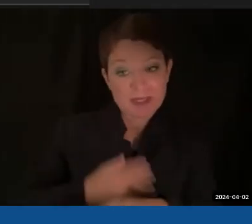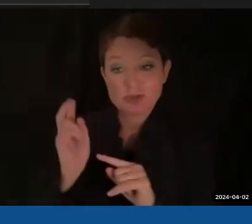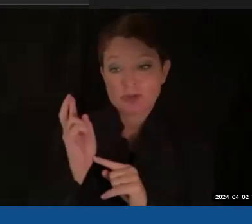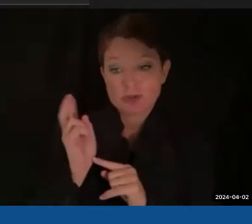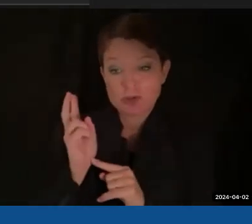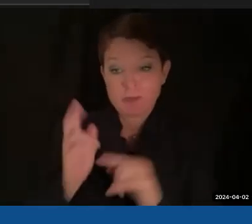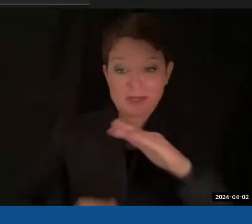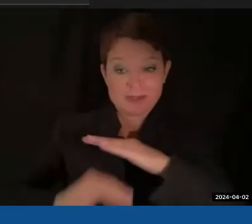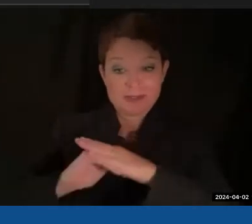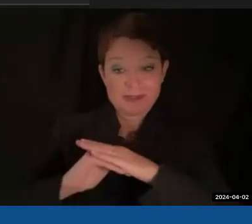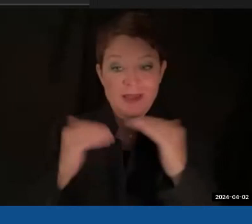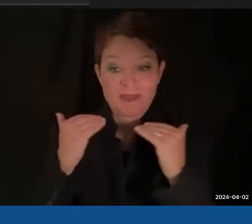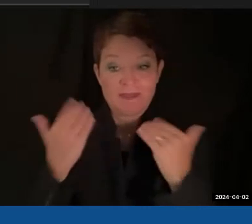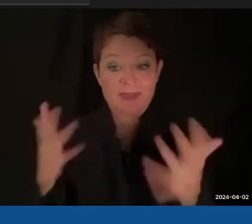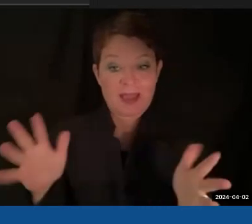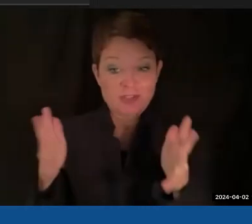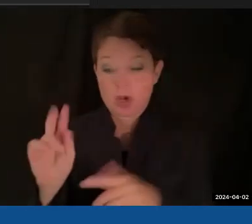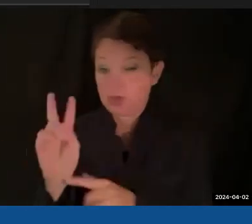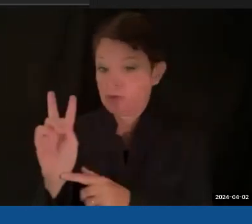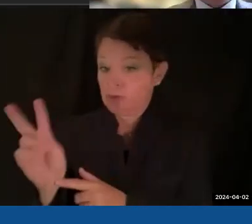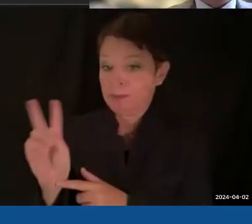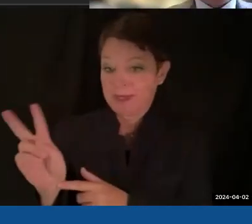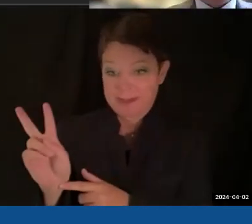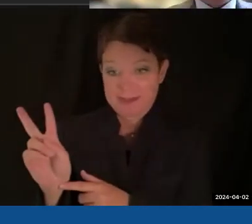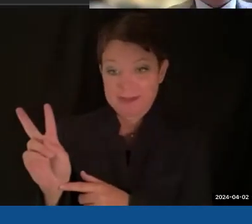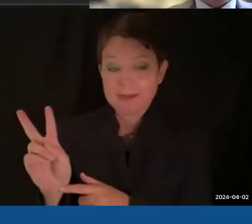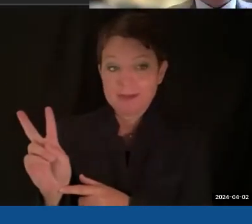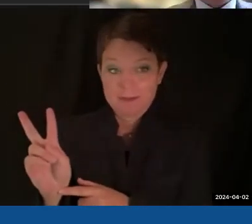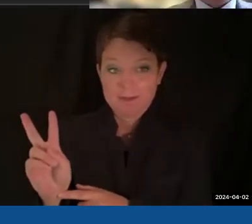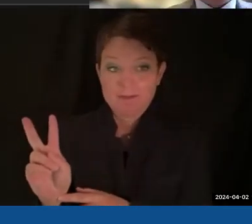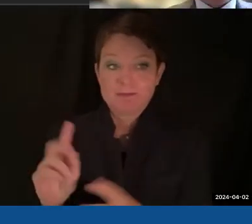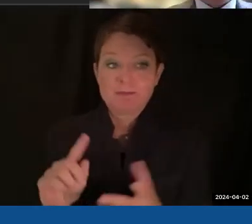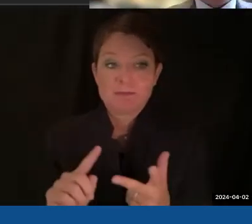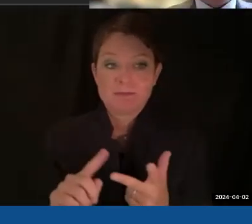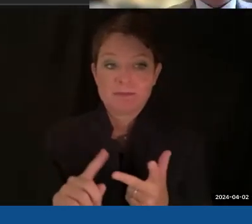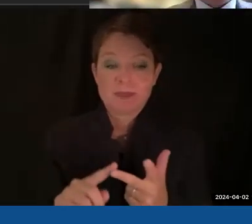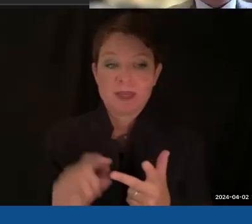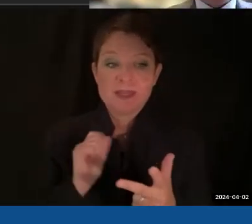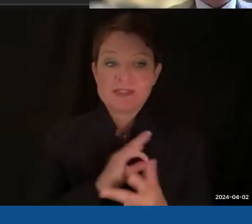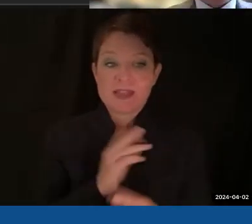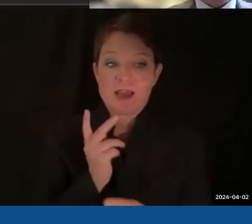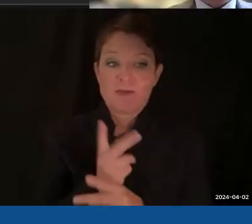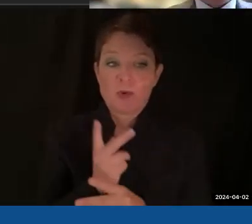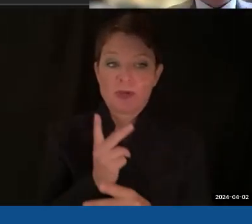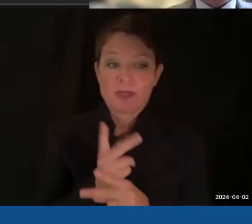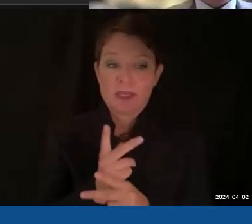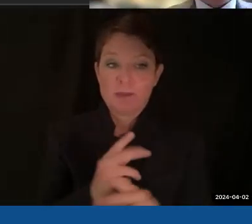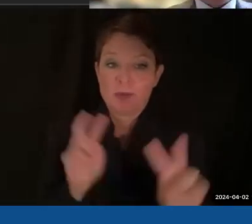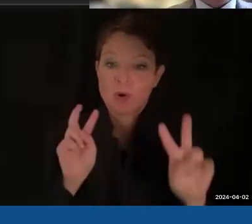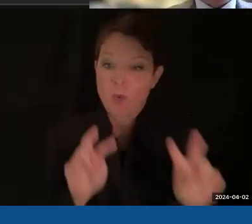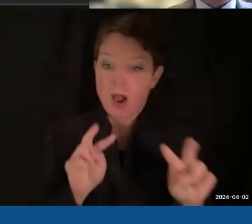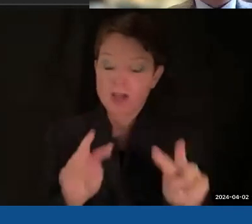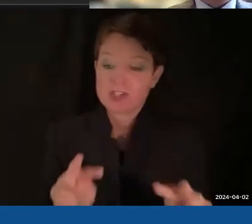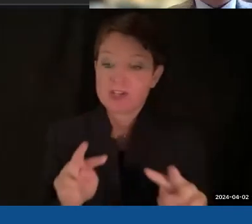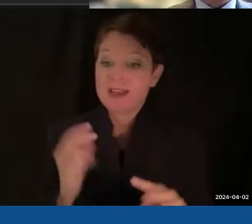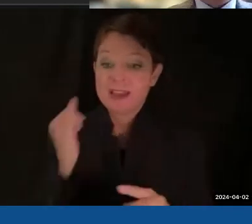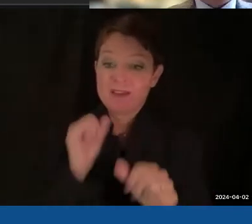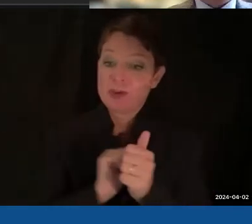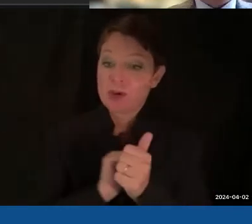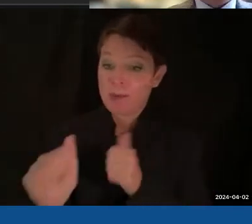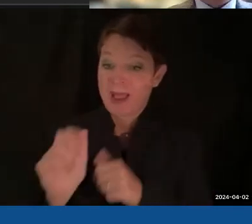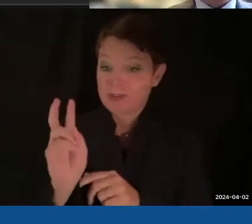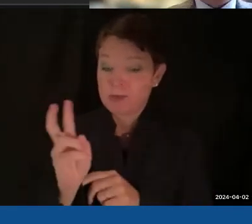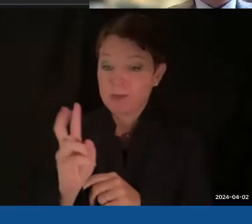that all participants limit themselves to 2 minutes when speaking. Staff will keep a timer and may need to mute you if you go beyond